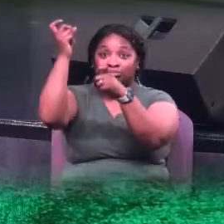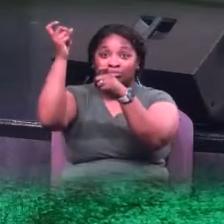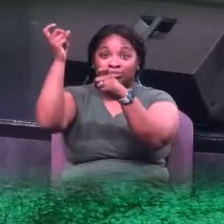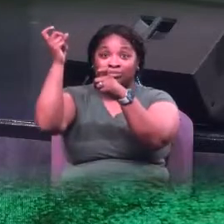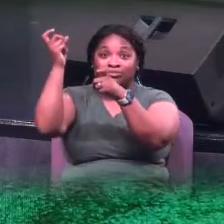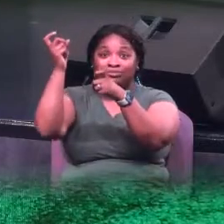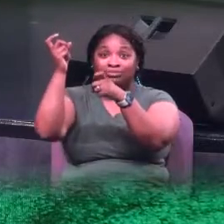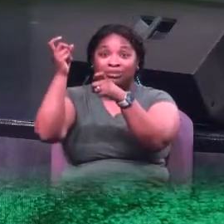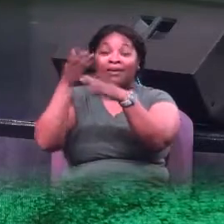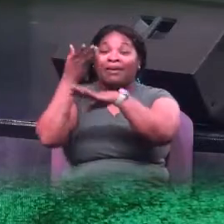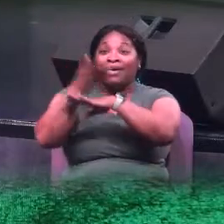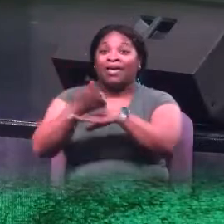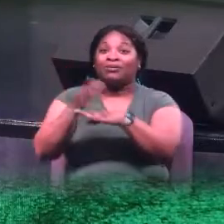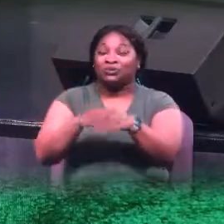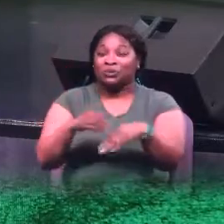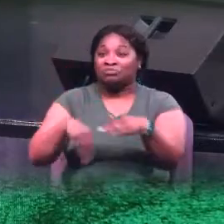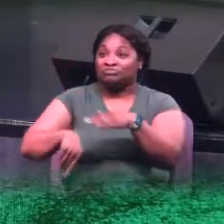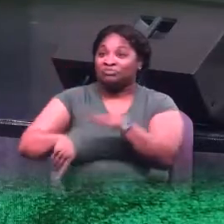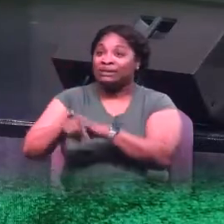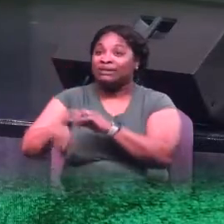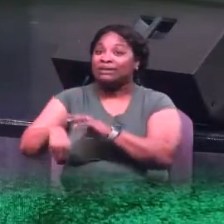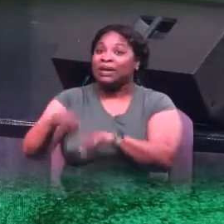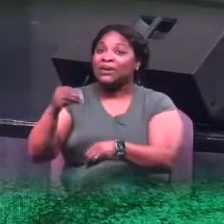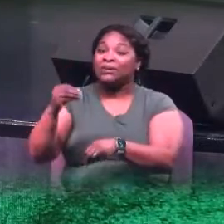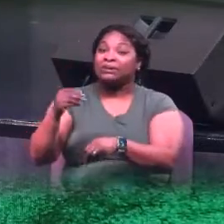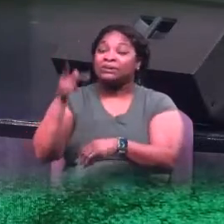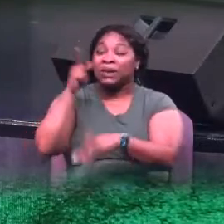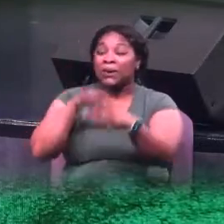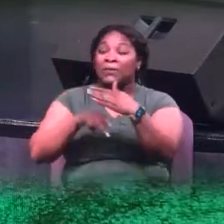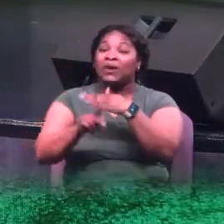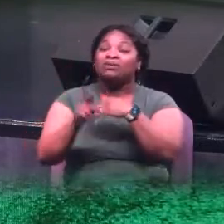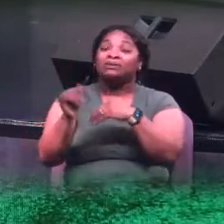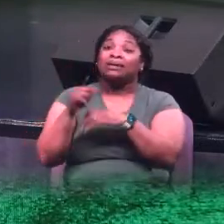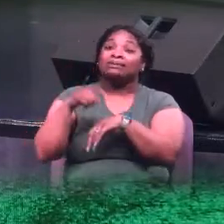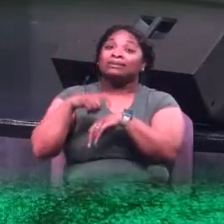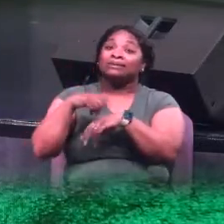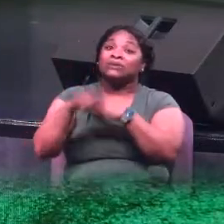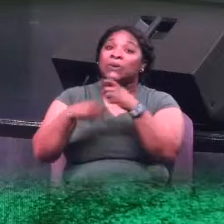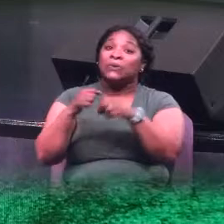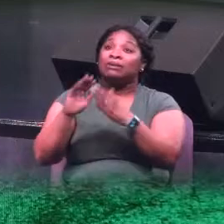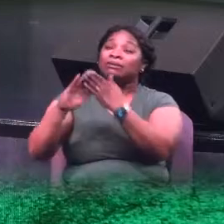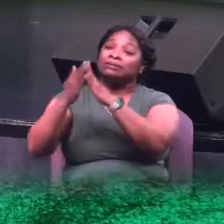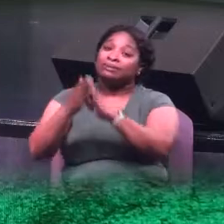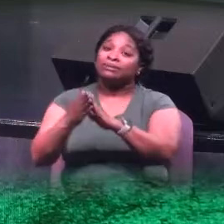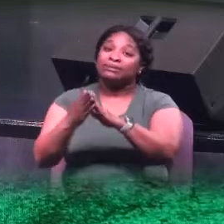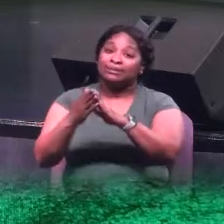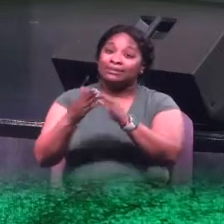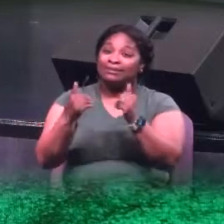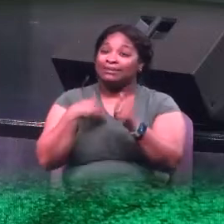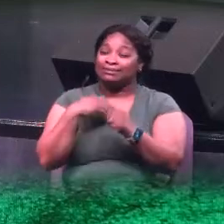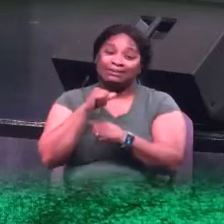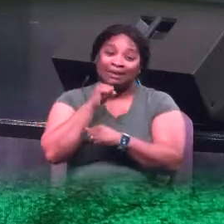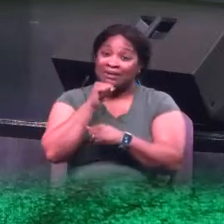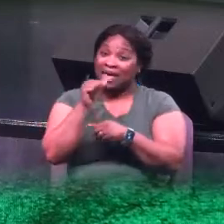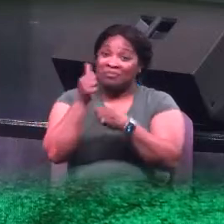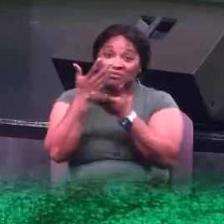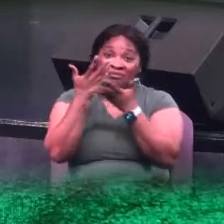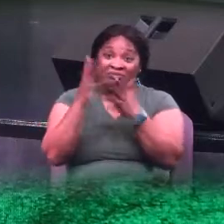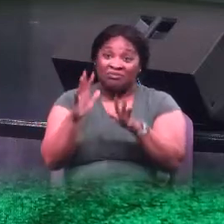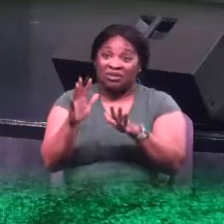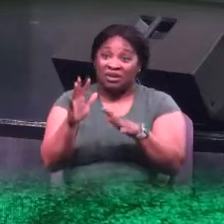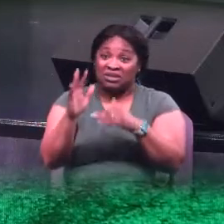the exile. He prophesies at a time when the city hasn't even been